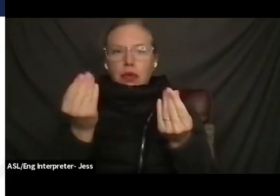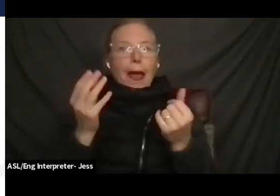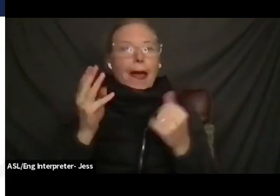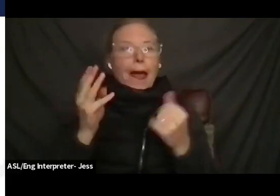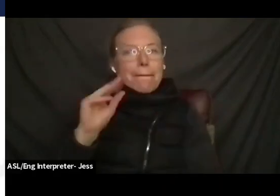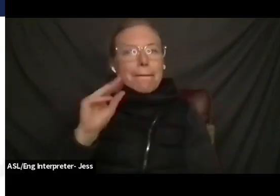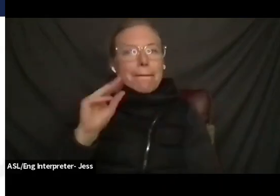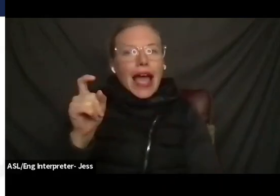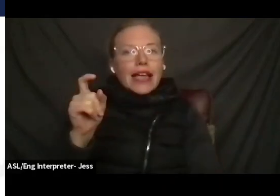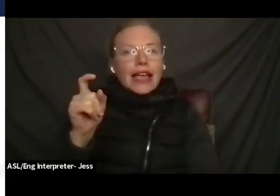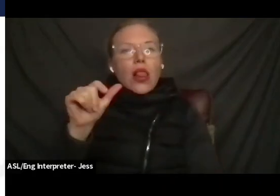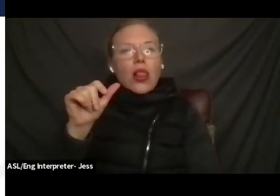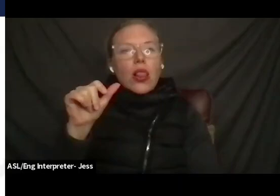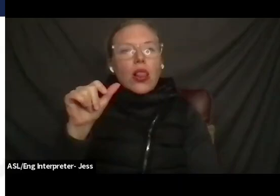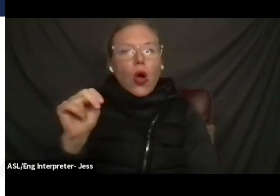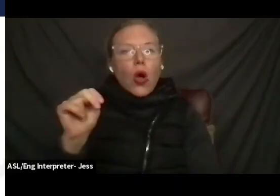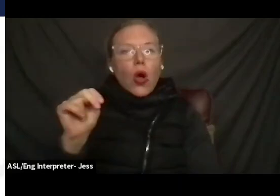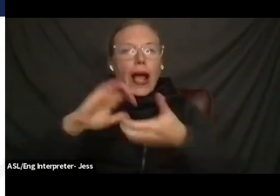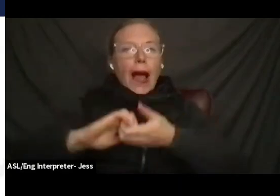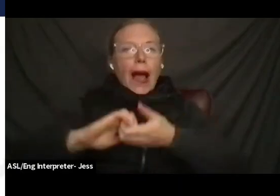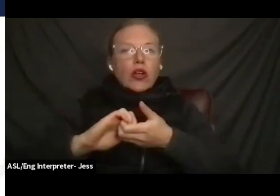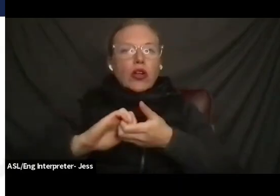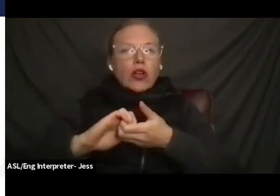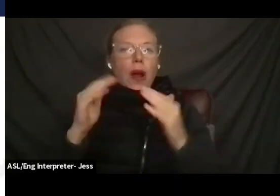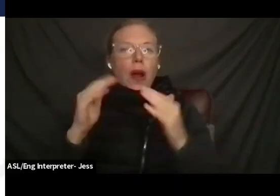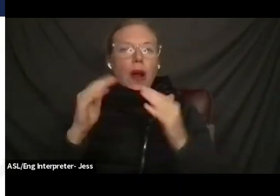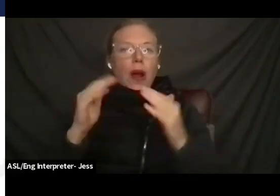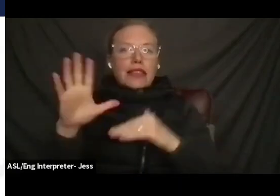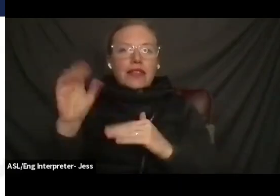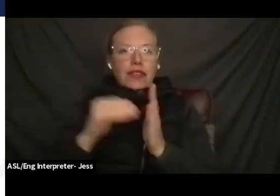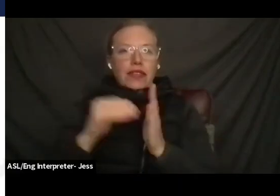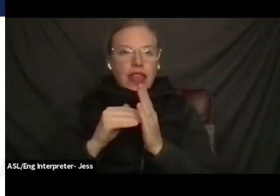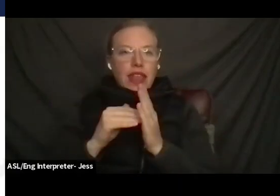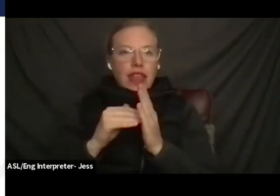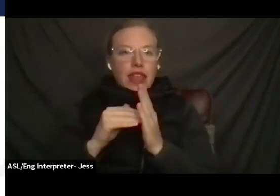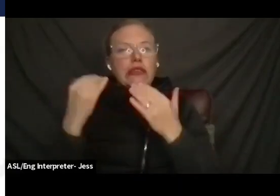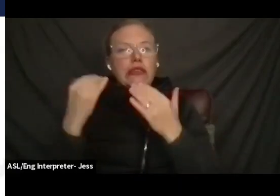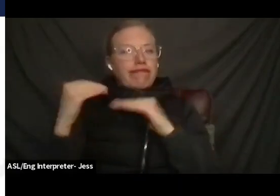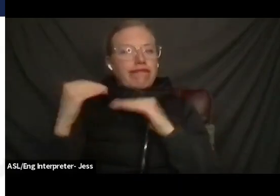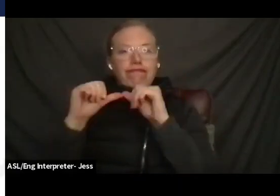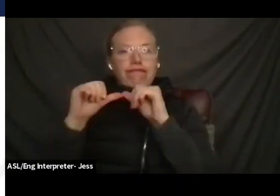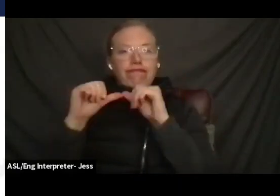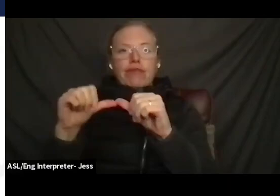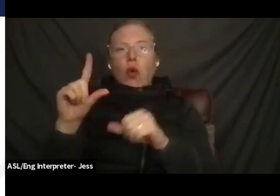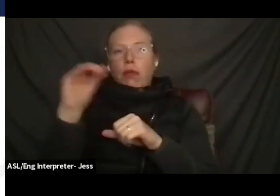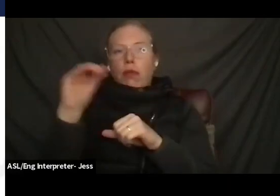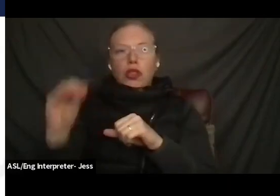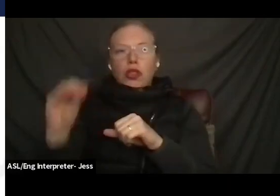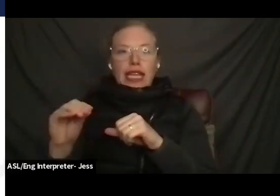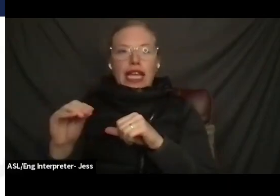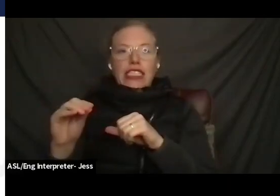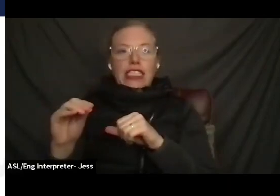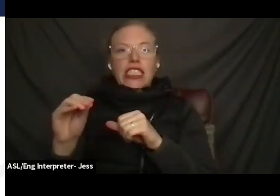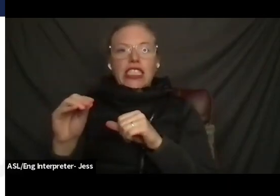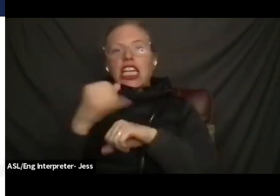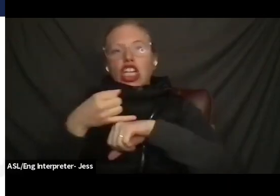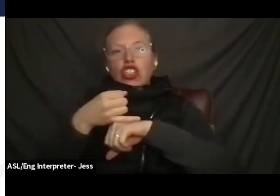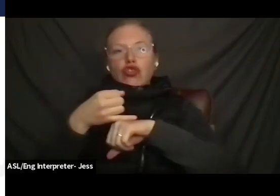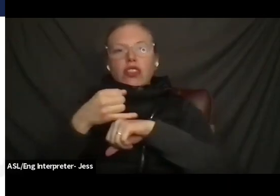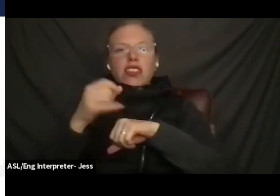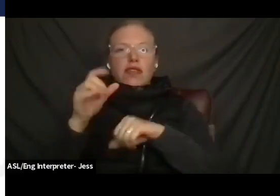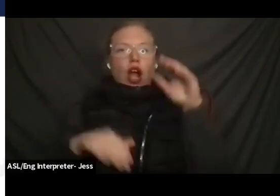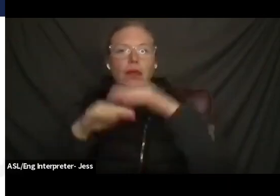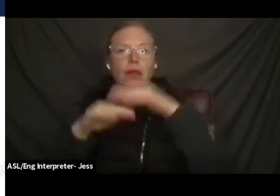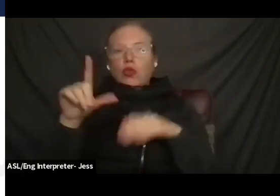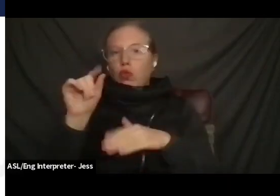is 50,000. It's at a fixed 1% interest rate for a term of 20 years on a loan.